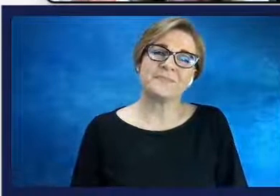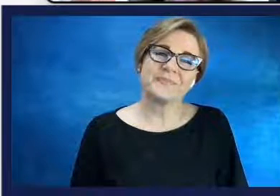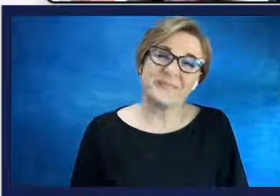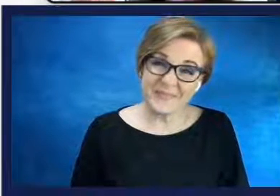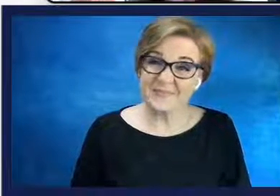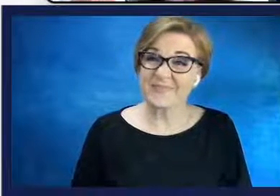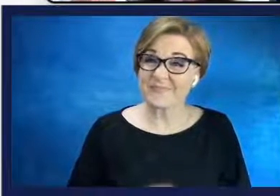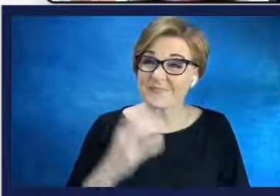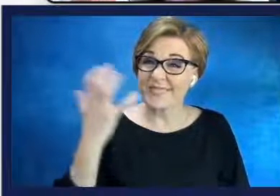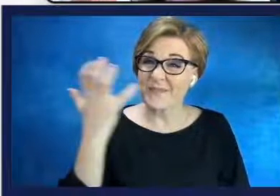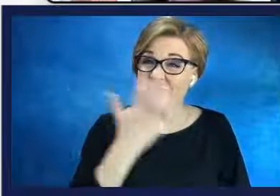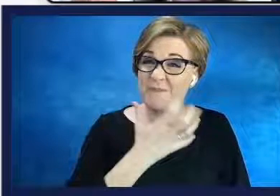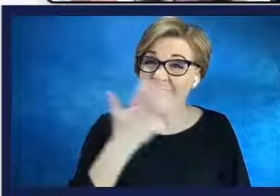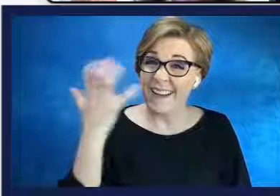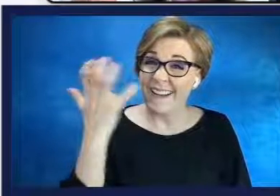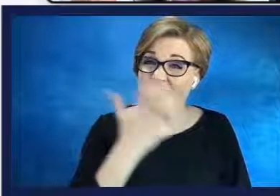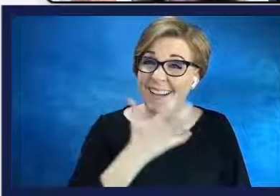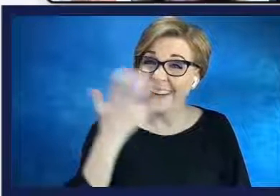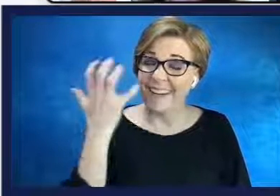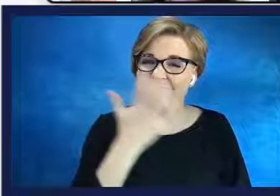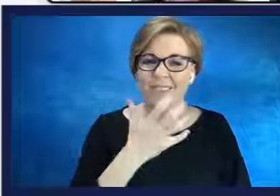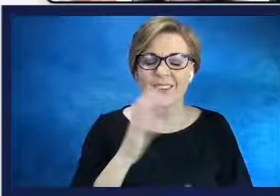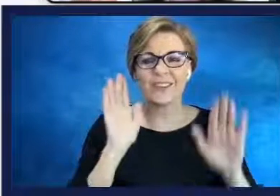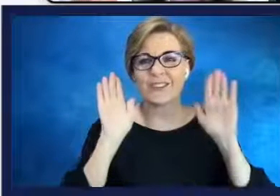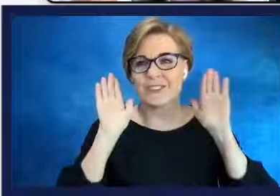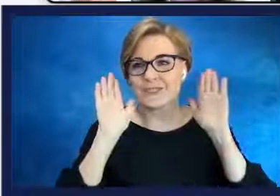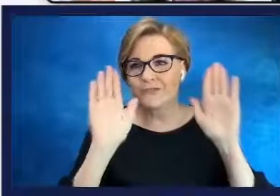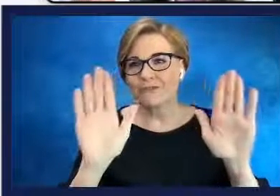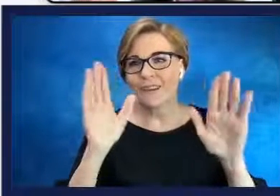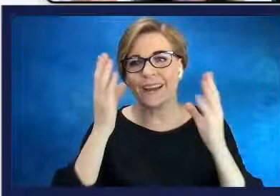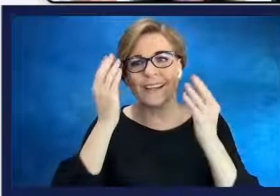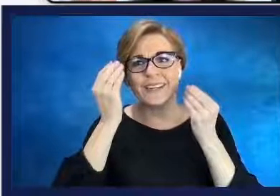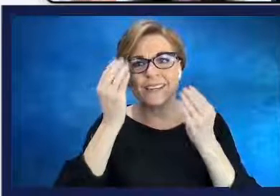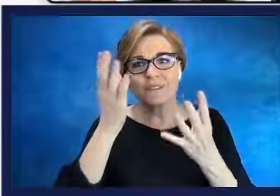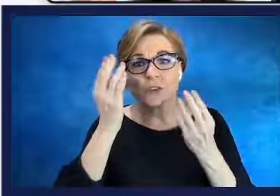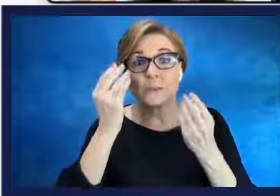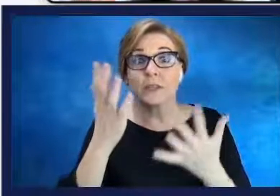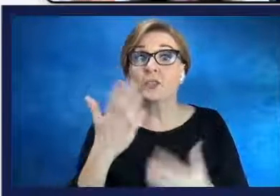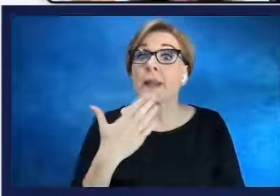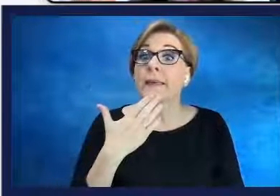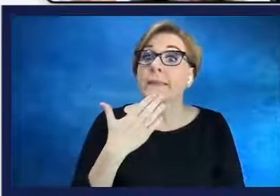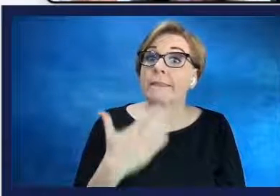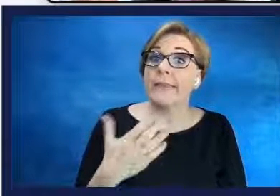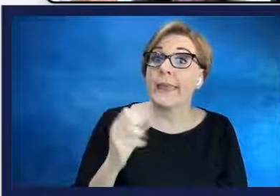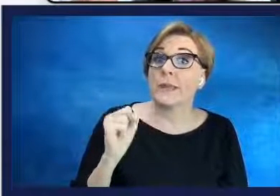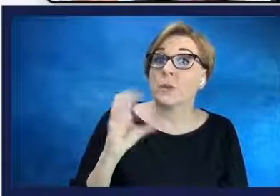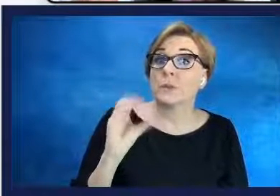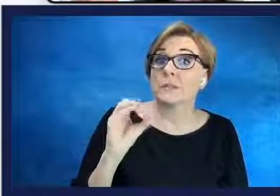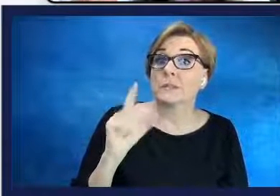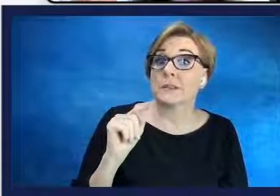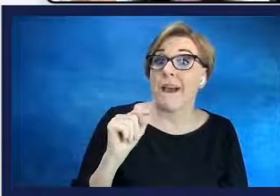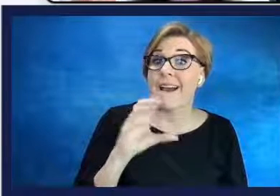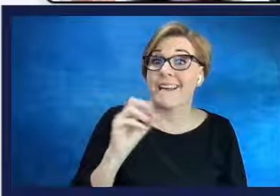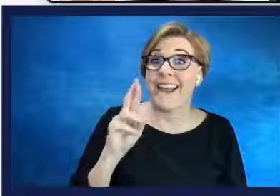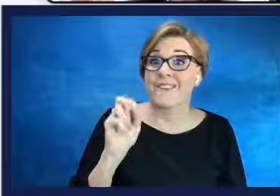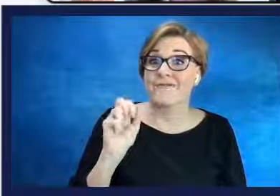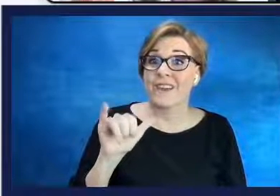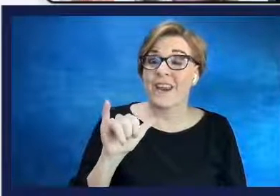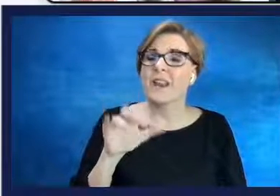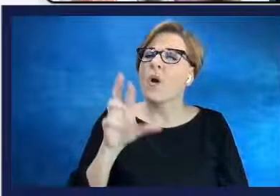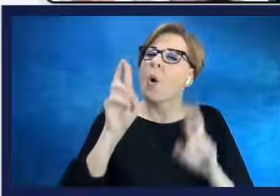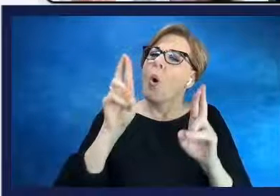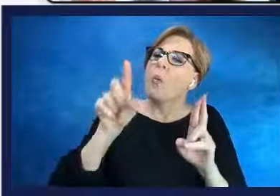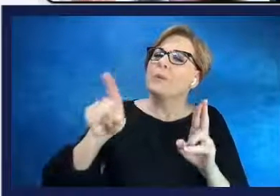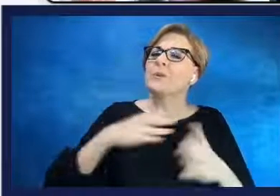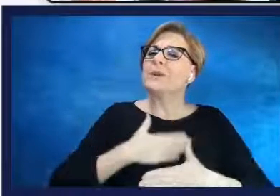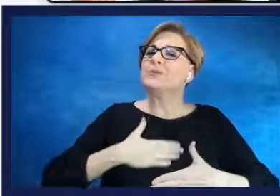Wow, what great information. Thank you so much, Scott and Ray. And we hope you enjoyed watching the video on accessible voting. So now